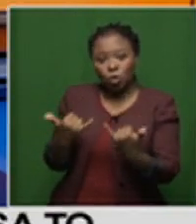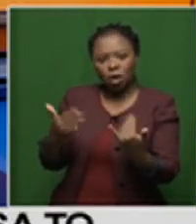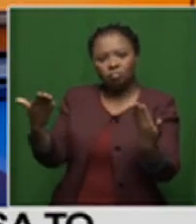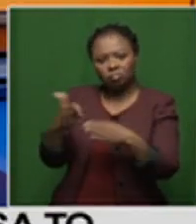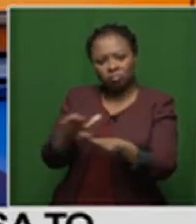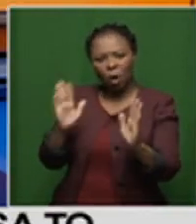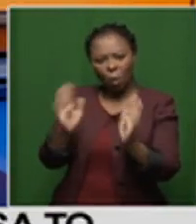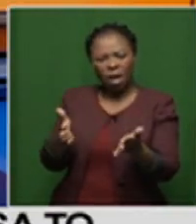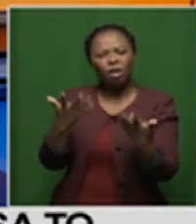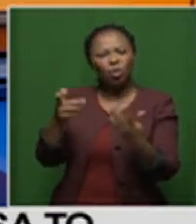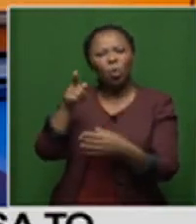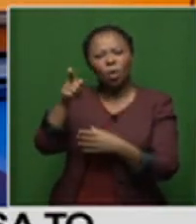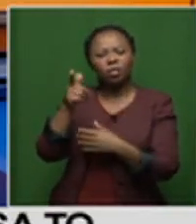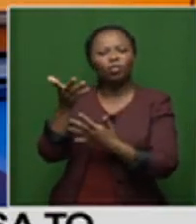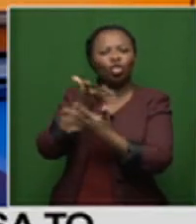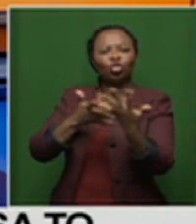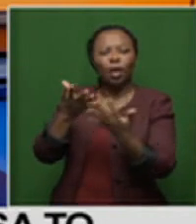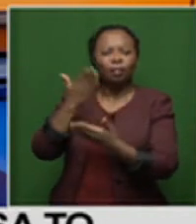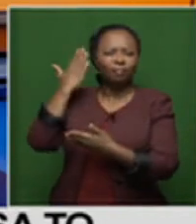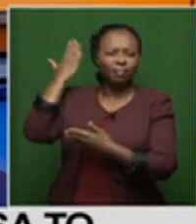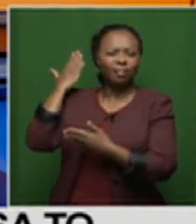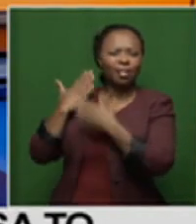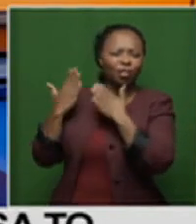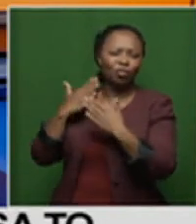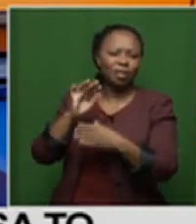fondest memories that you share with Mjokes?